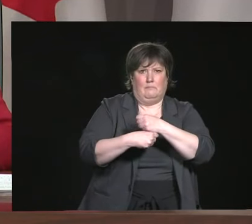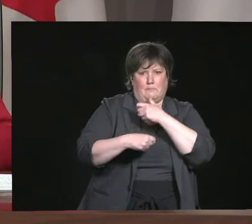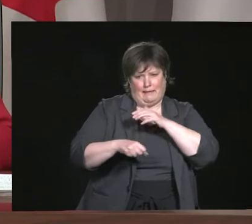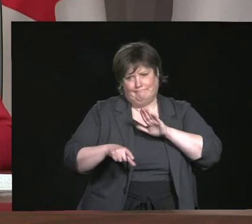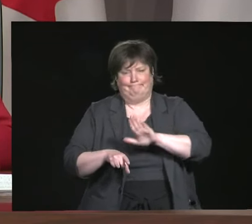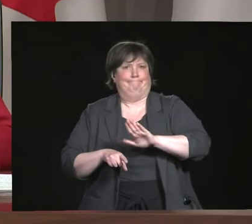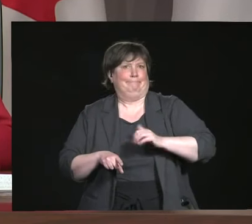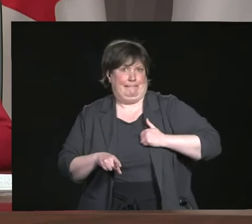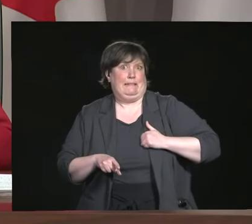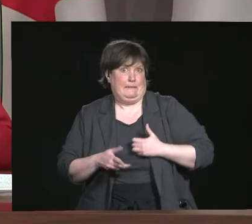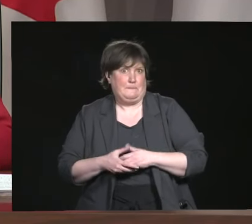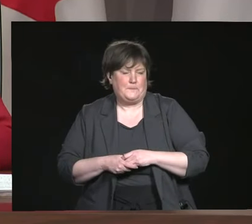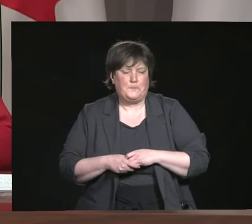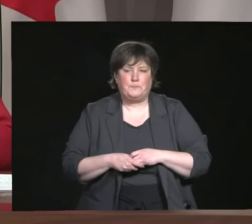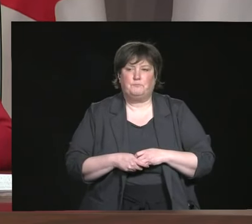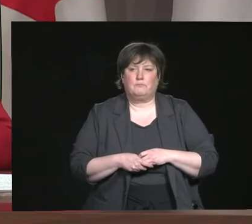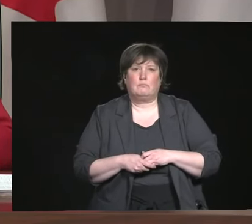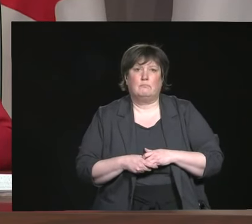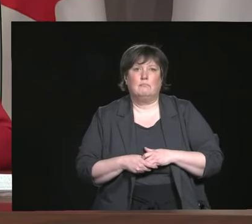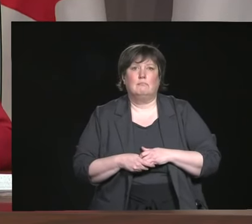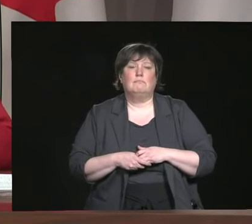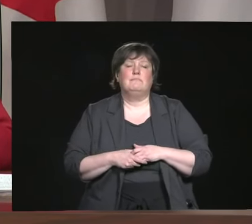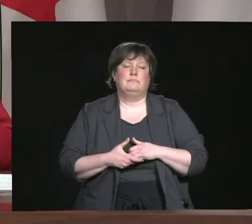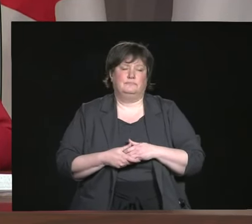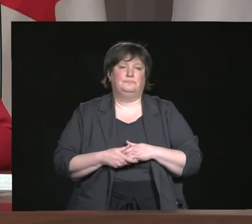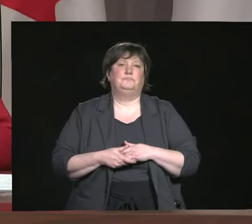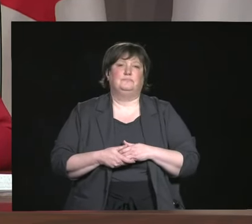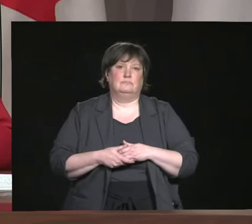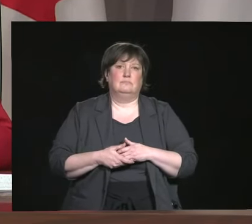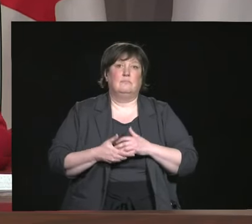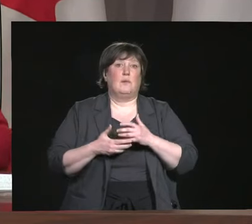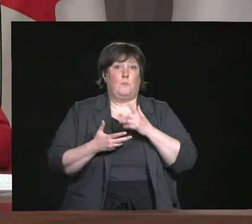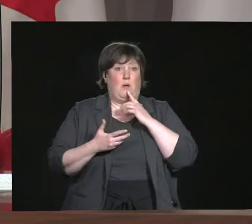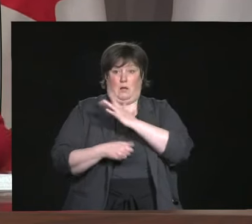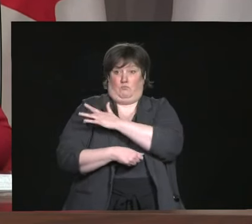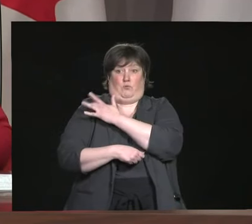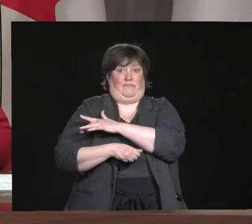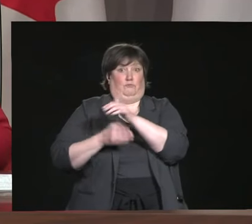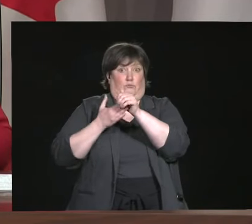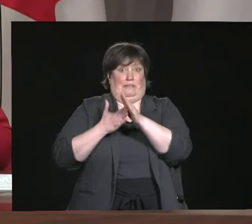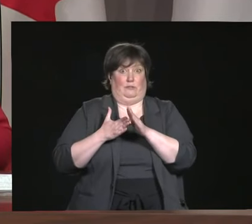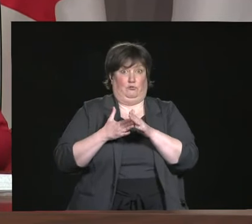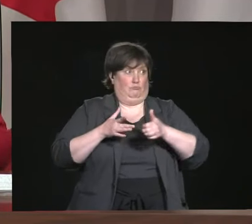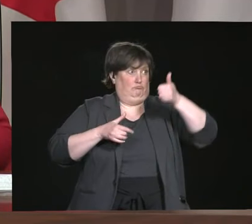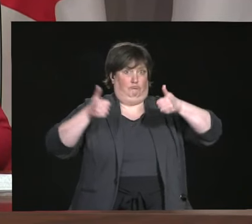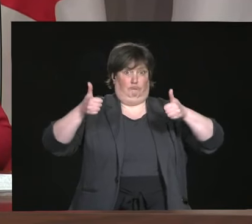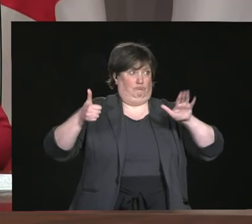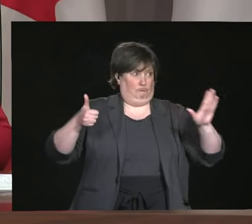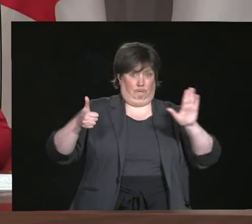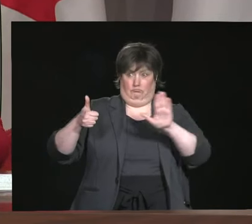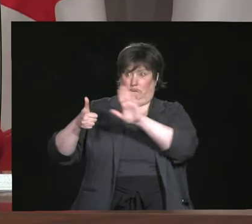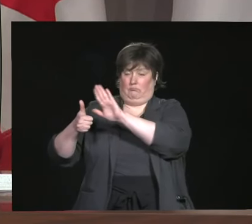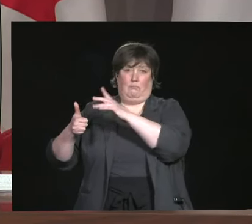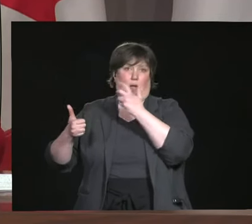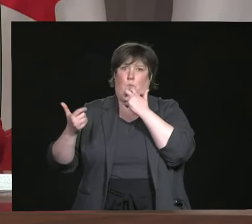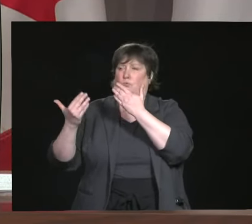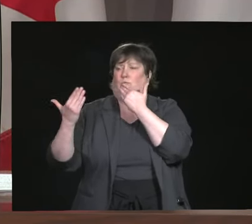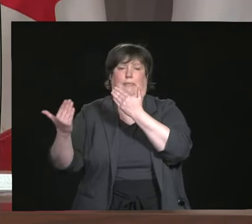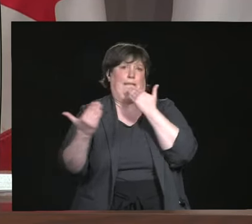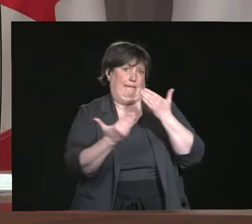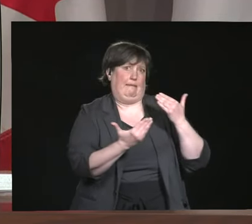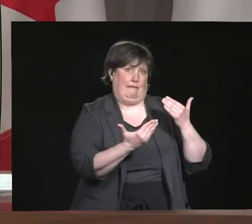commend the work of premiers across the country and to give you a sense of